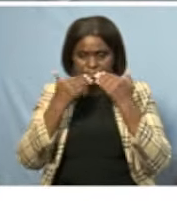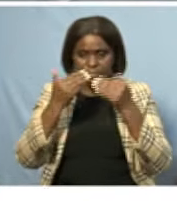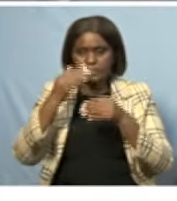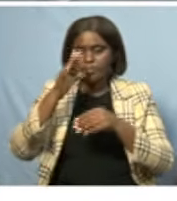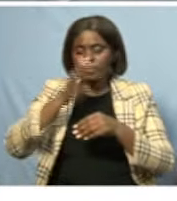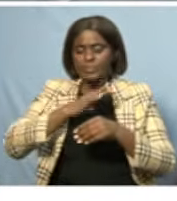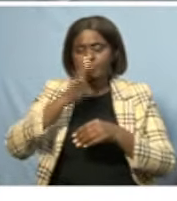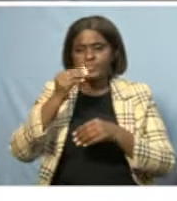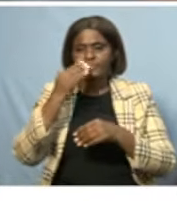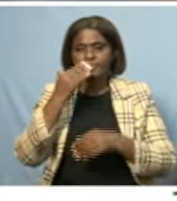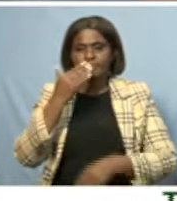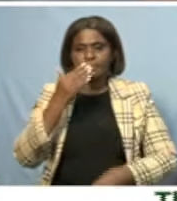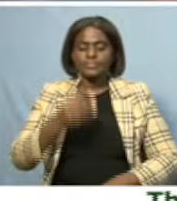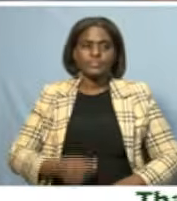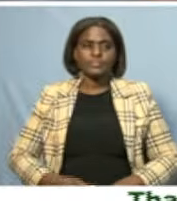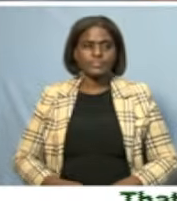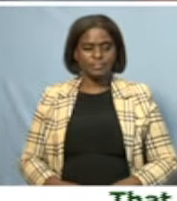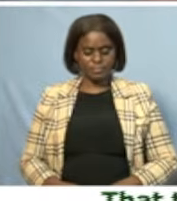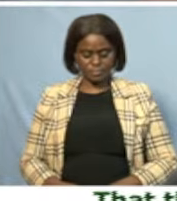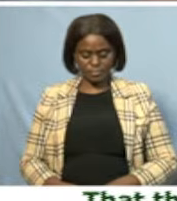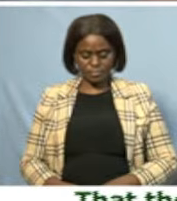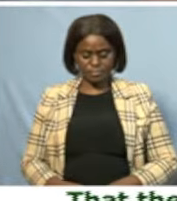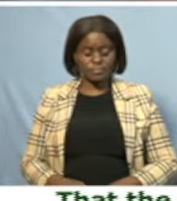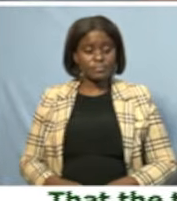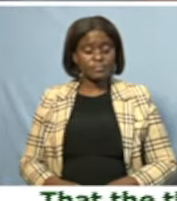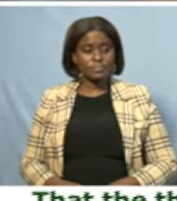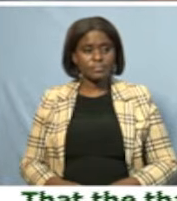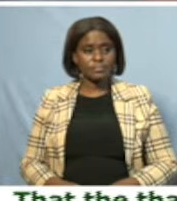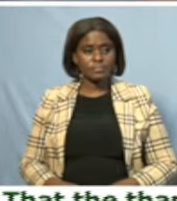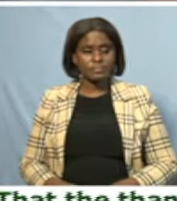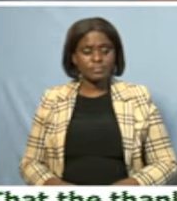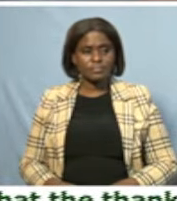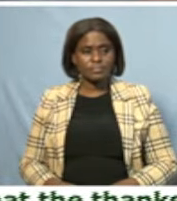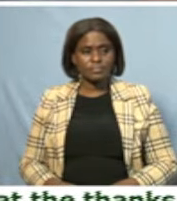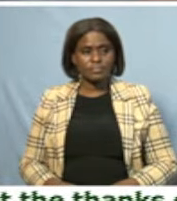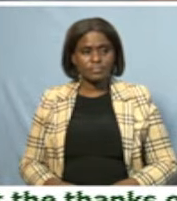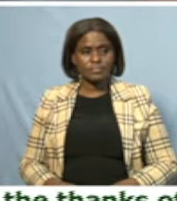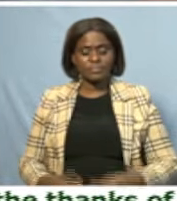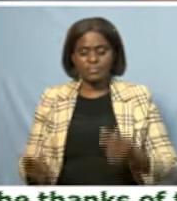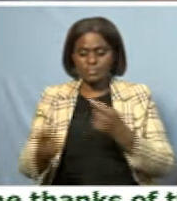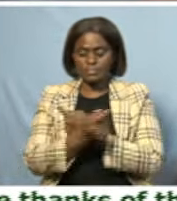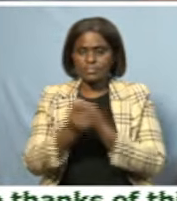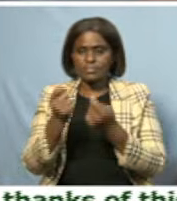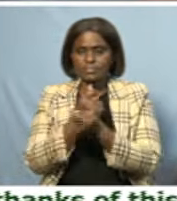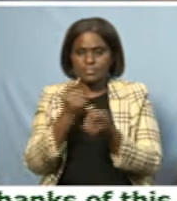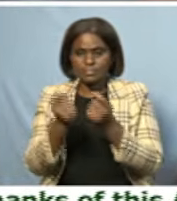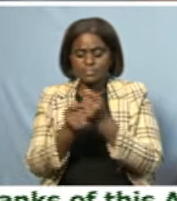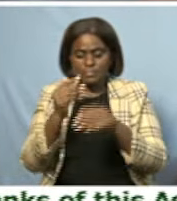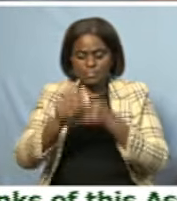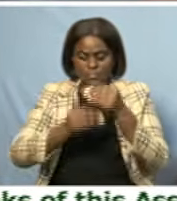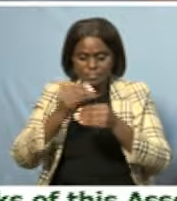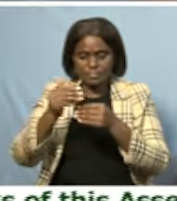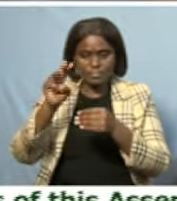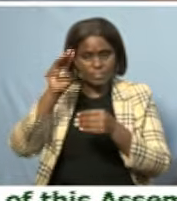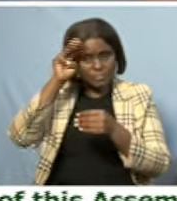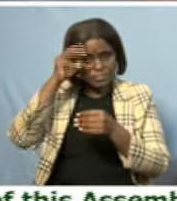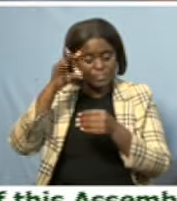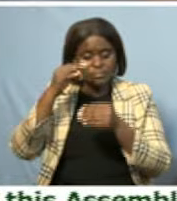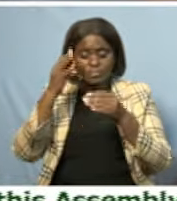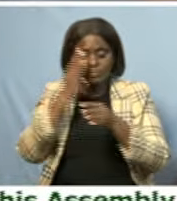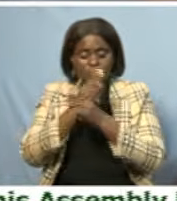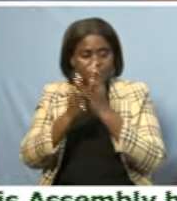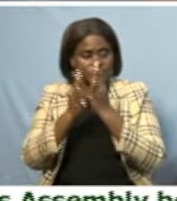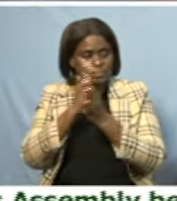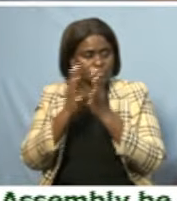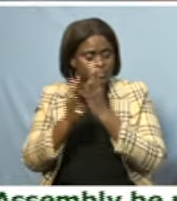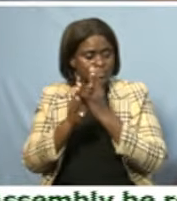Speaker. Thank you. I have 2 leads, so I'll be alternating. The next one is the Minister of